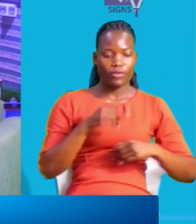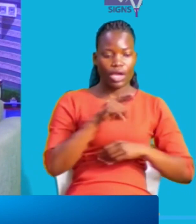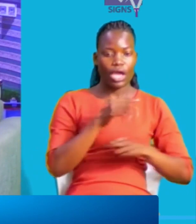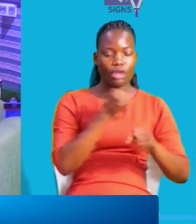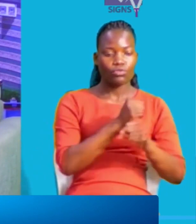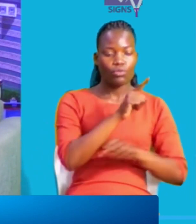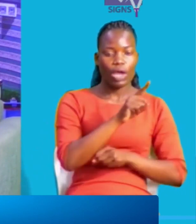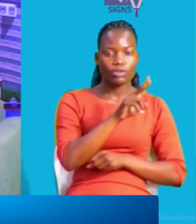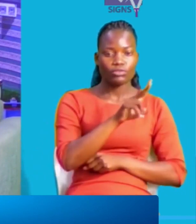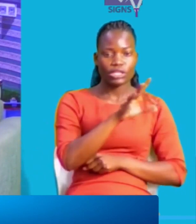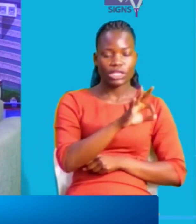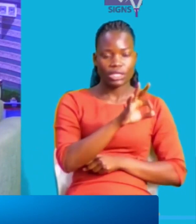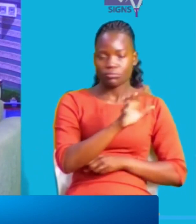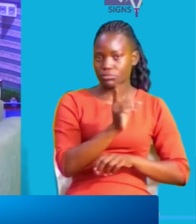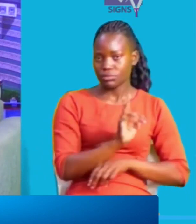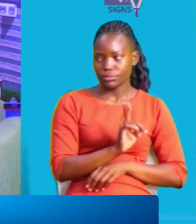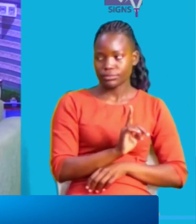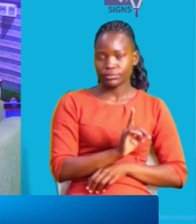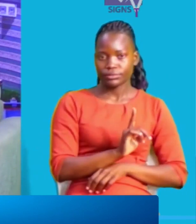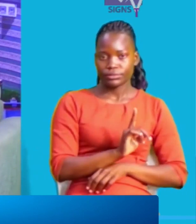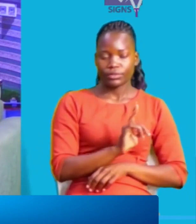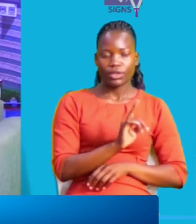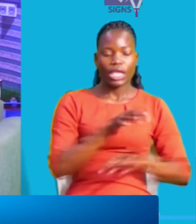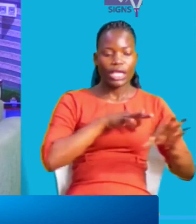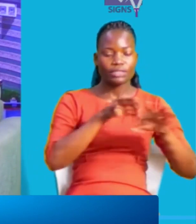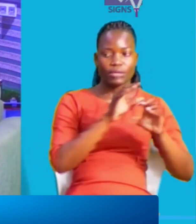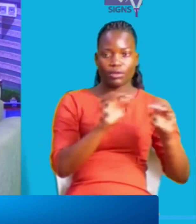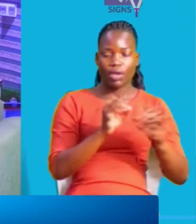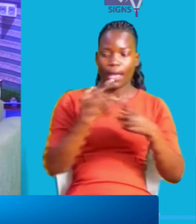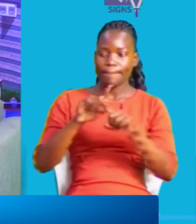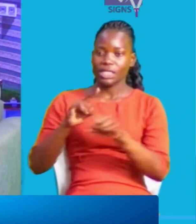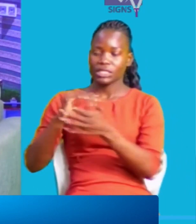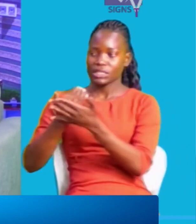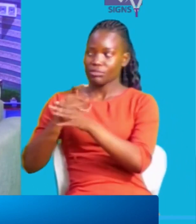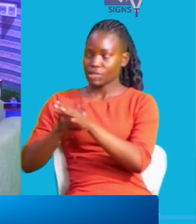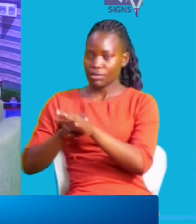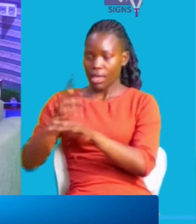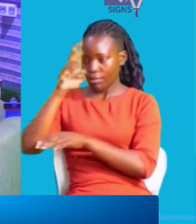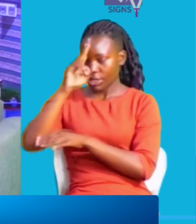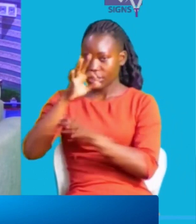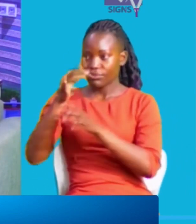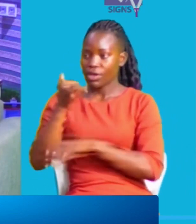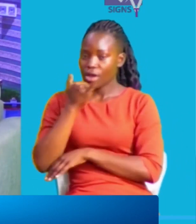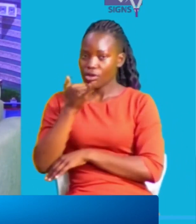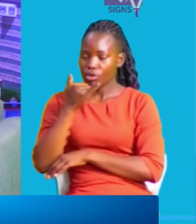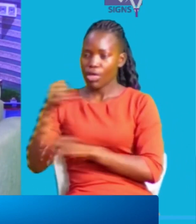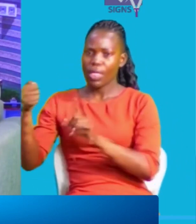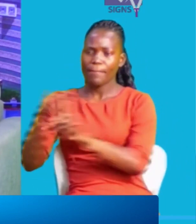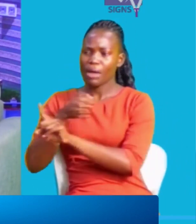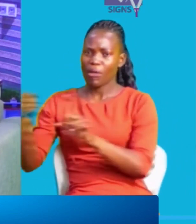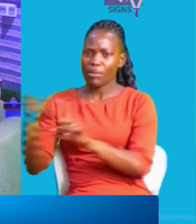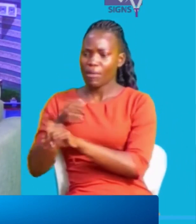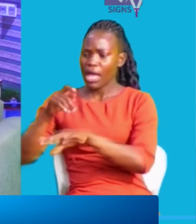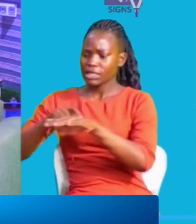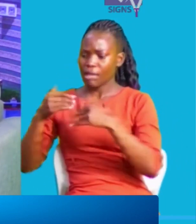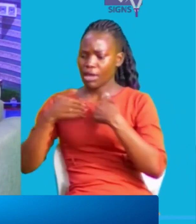nifanye hii 1, 2 or 3. Ujakuja kutuelezea. But sometimes police ukiwa kwa makosa they just rough you up, hata hauna